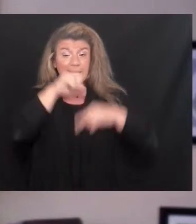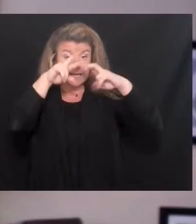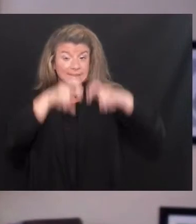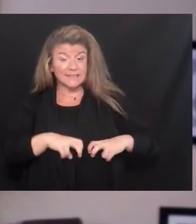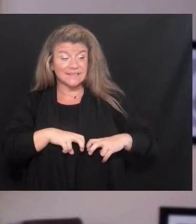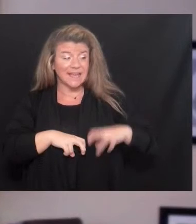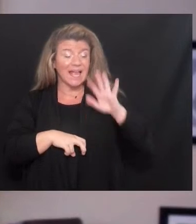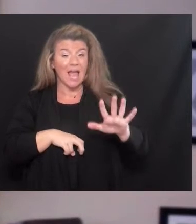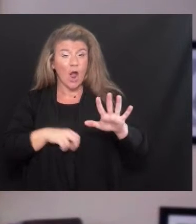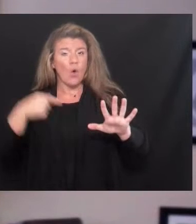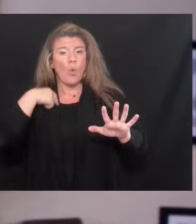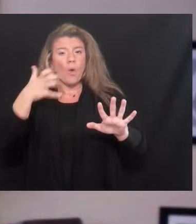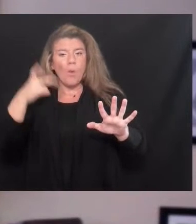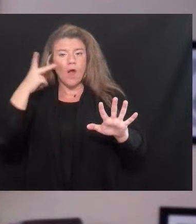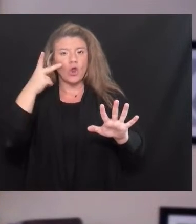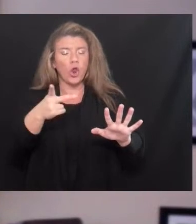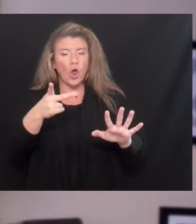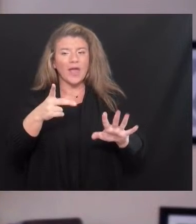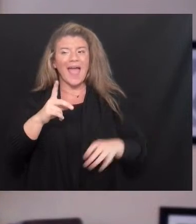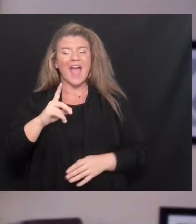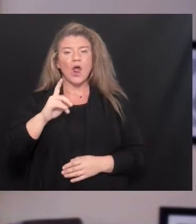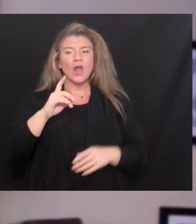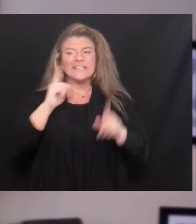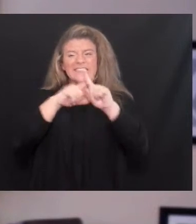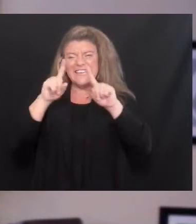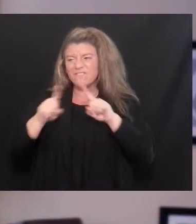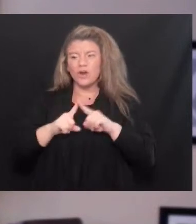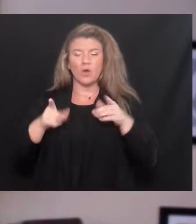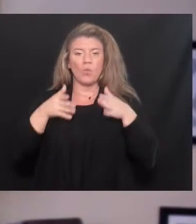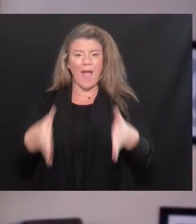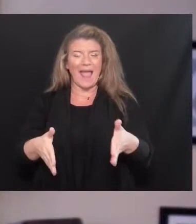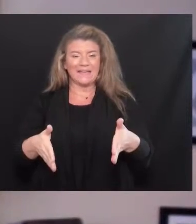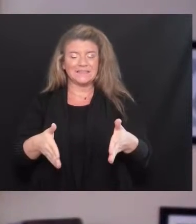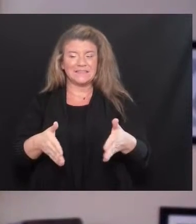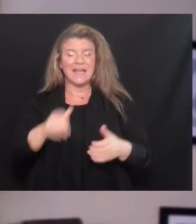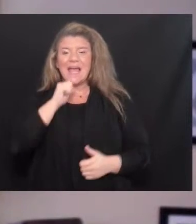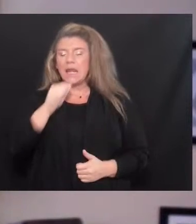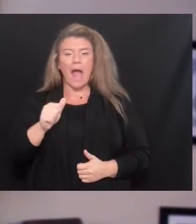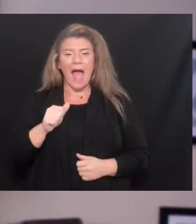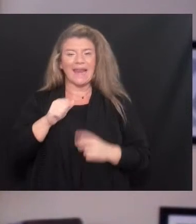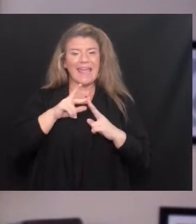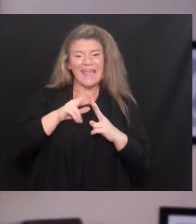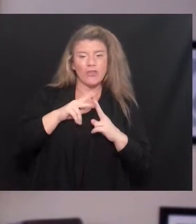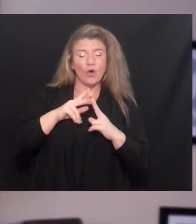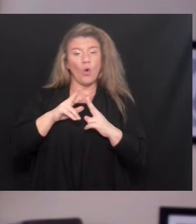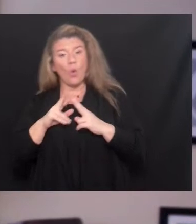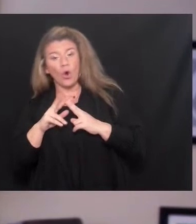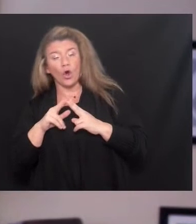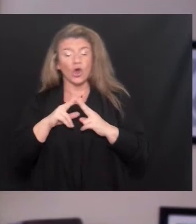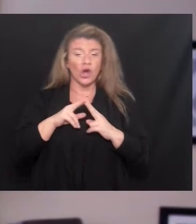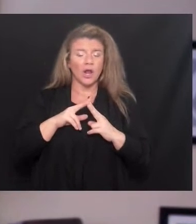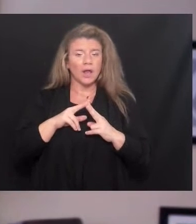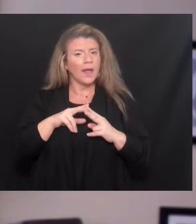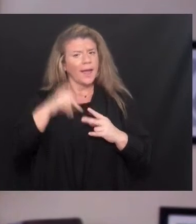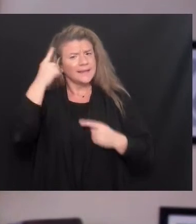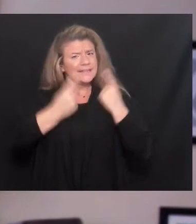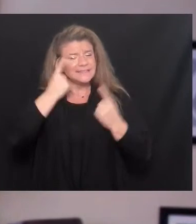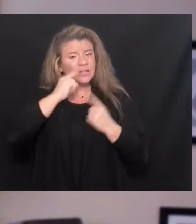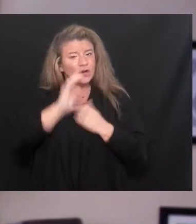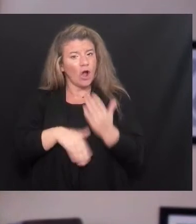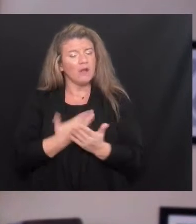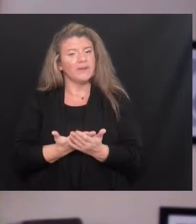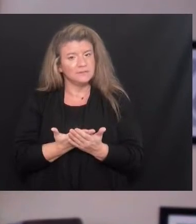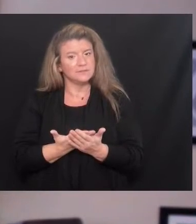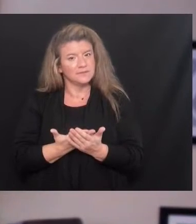we want to look at layered mitigation strategies. So not either or, but to have people consider all the above. And one